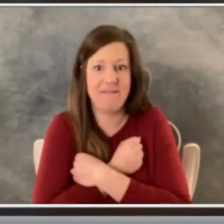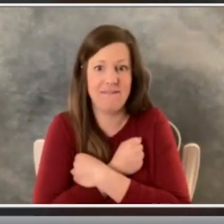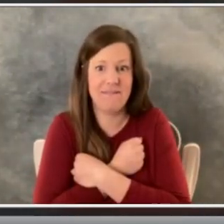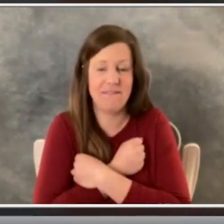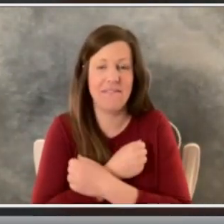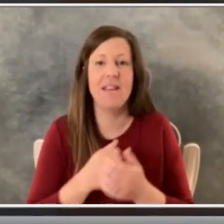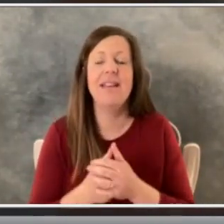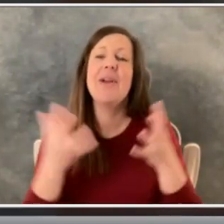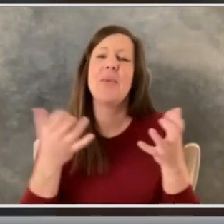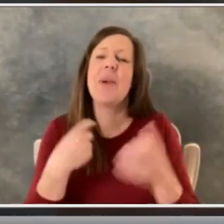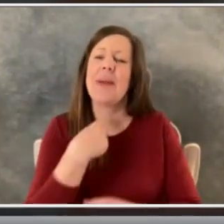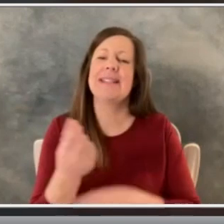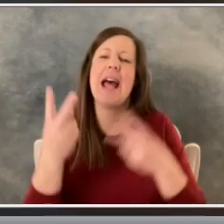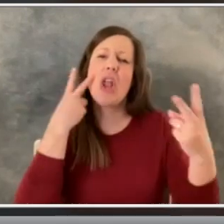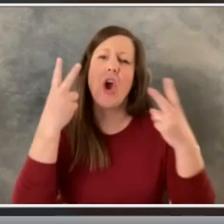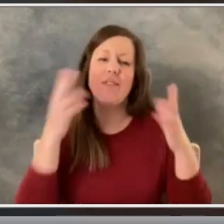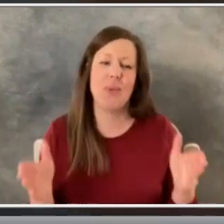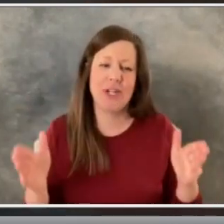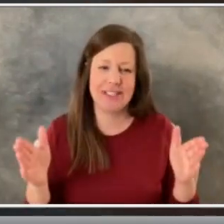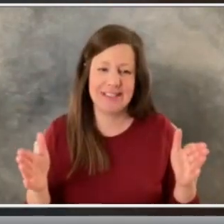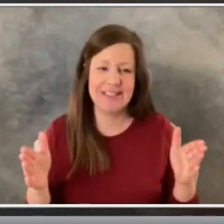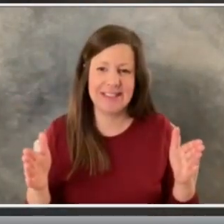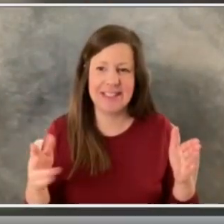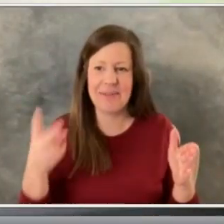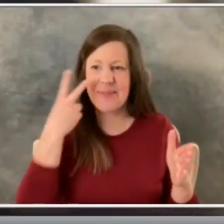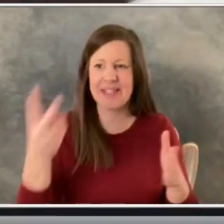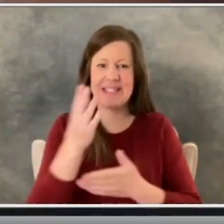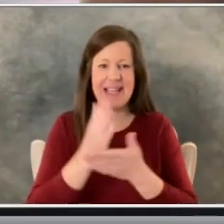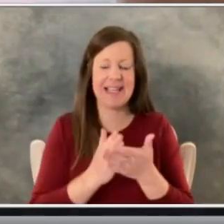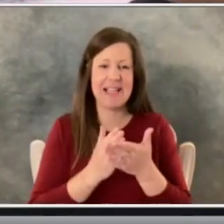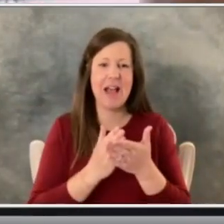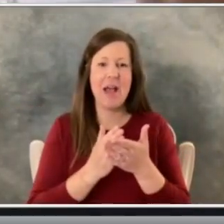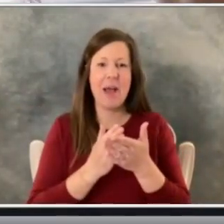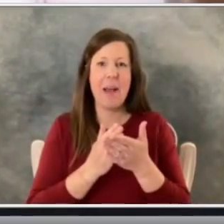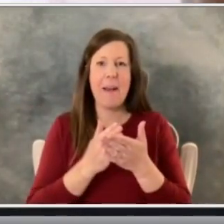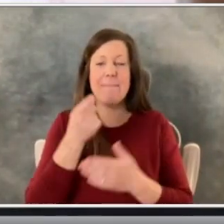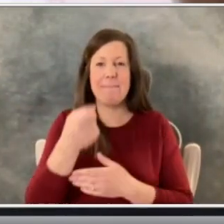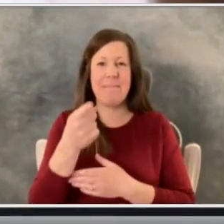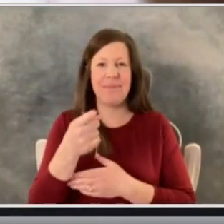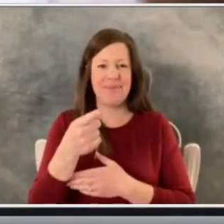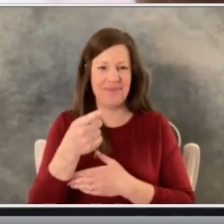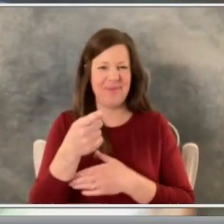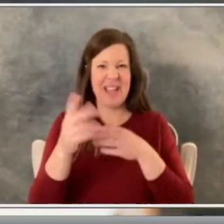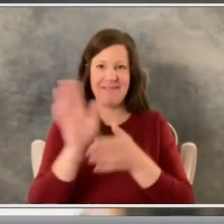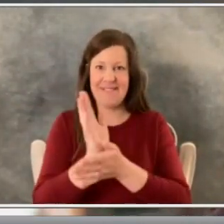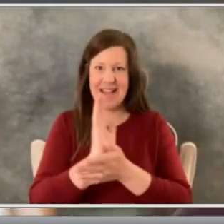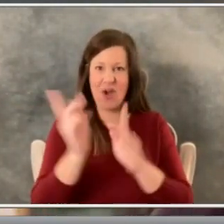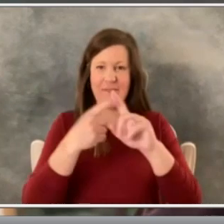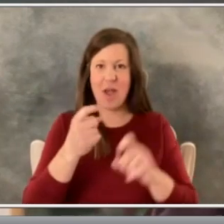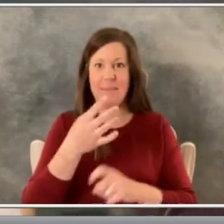viewers at home, you're also going to be seeing some amazing footage from an upcoming PBS series that features Carlos and his